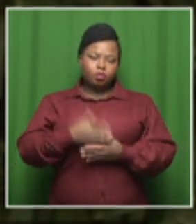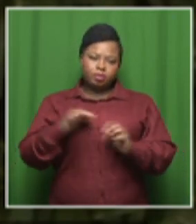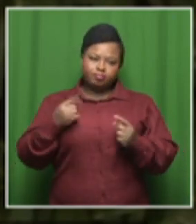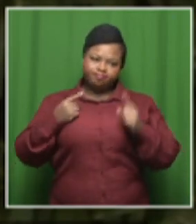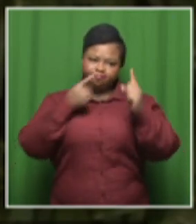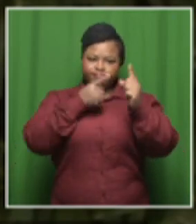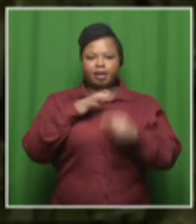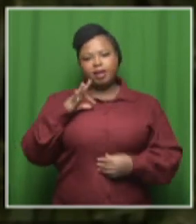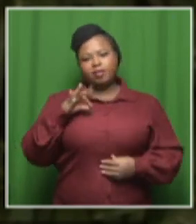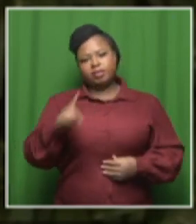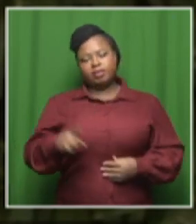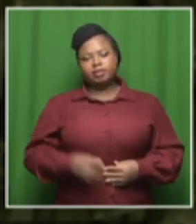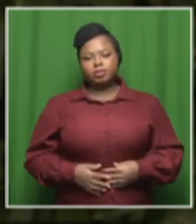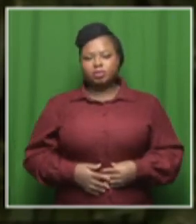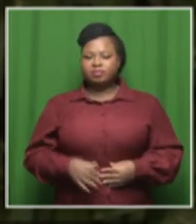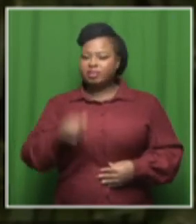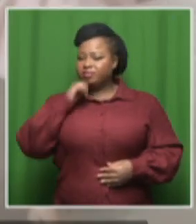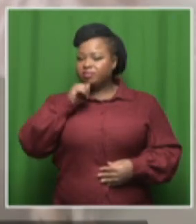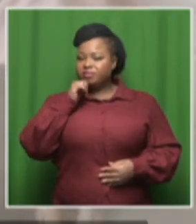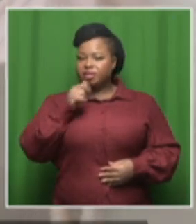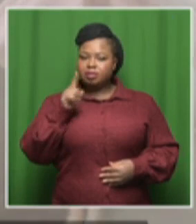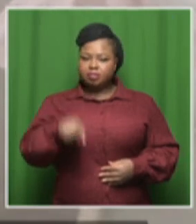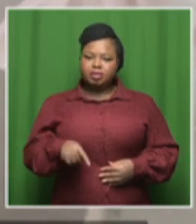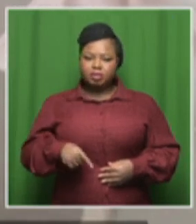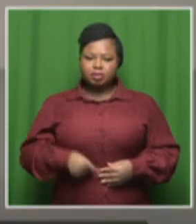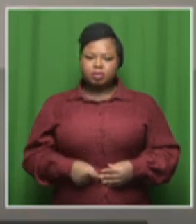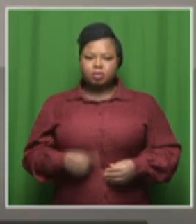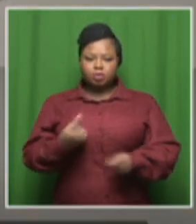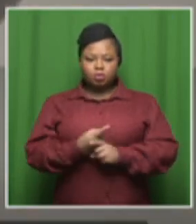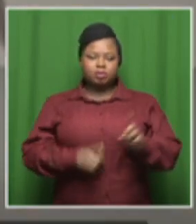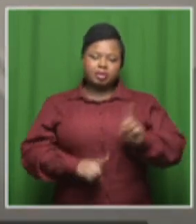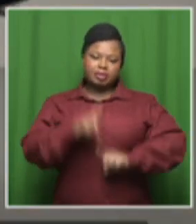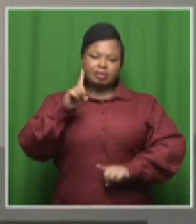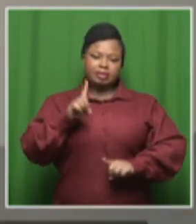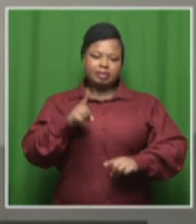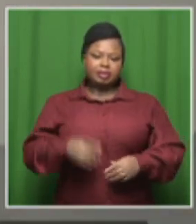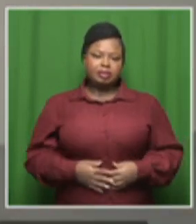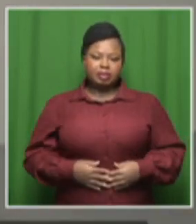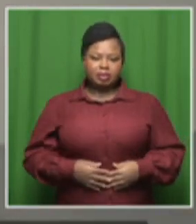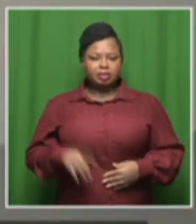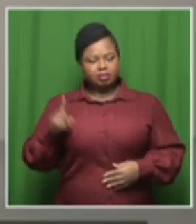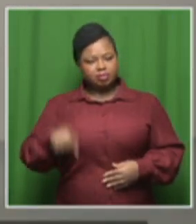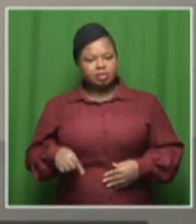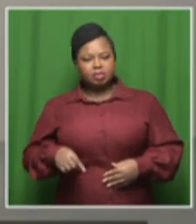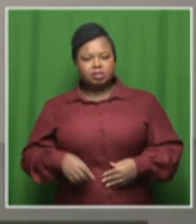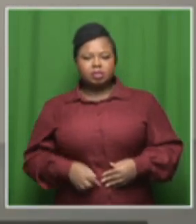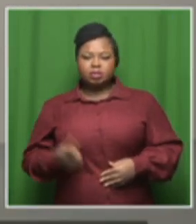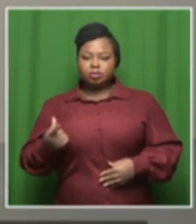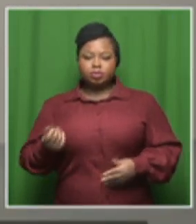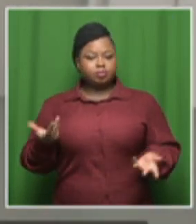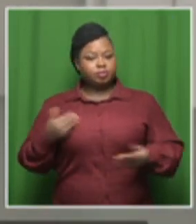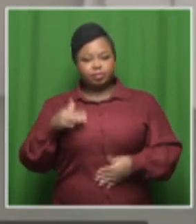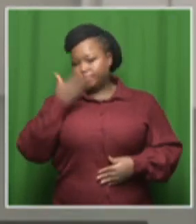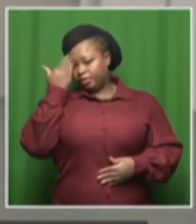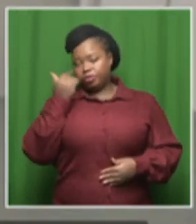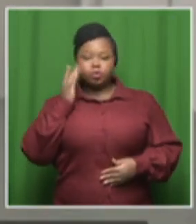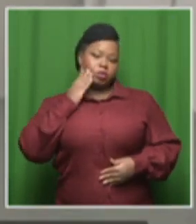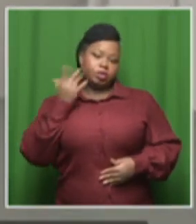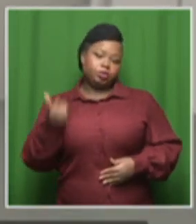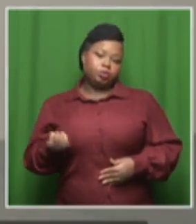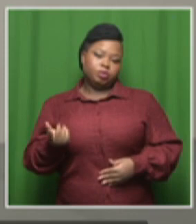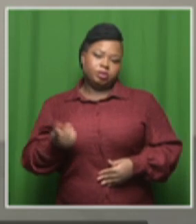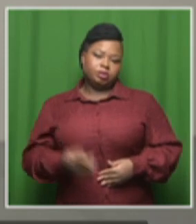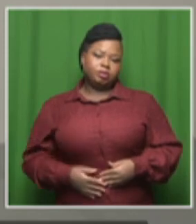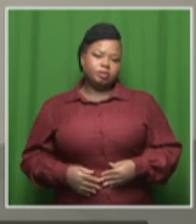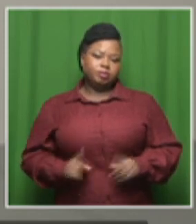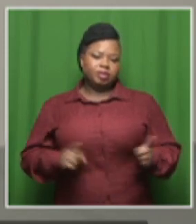work towards it every single day, despite they have to keep their grades up, they have to do extramurals. I mean, I don't know when they do that, but this